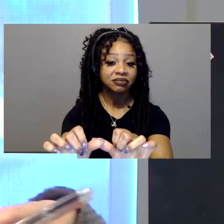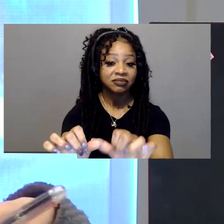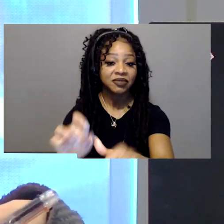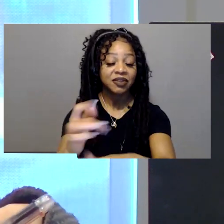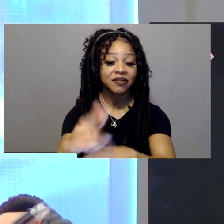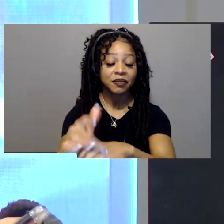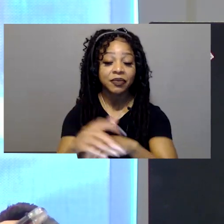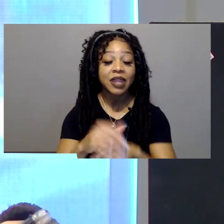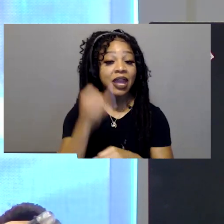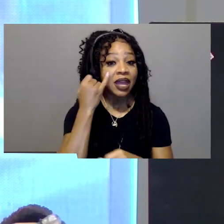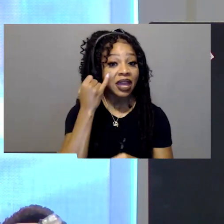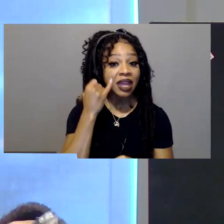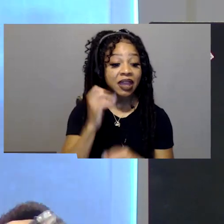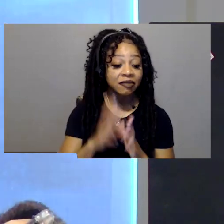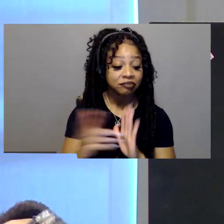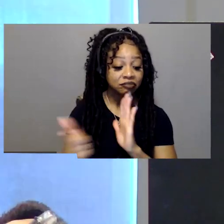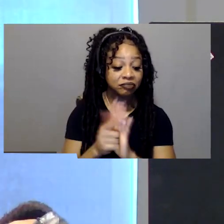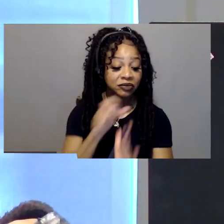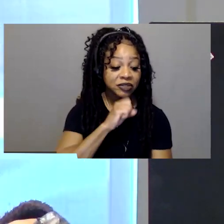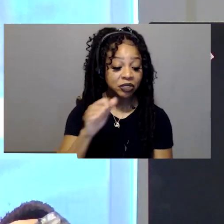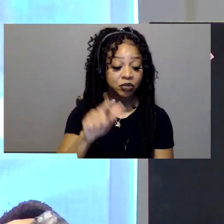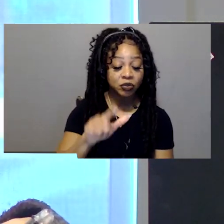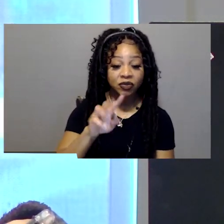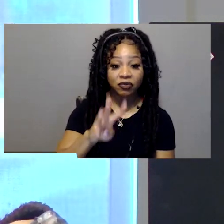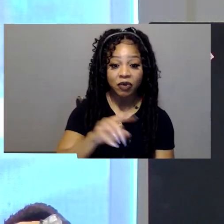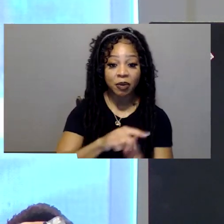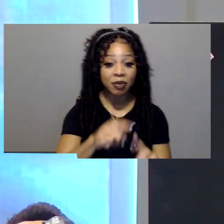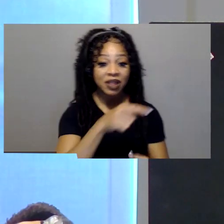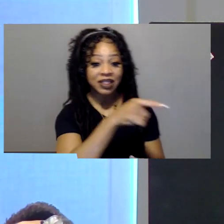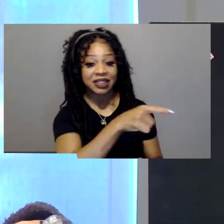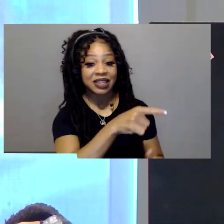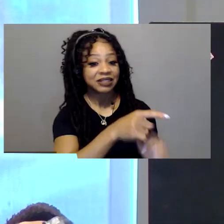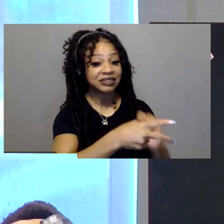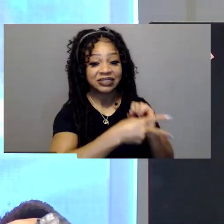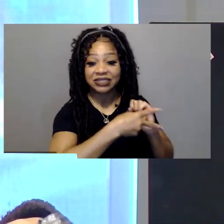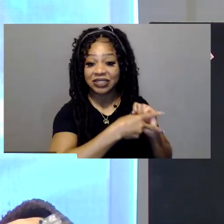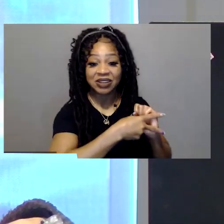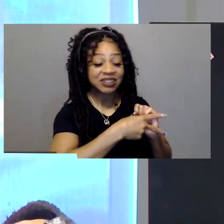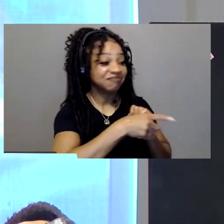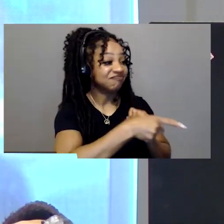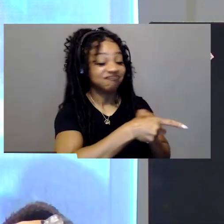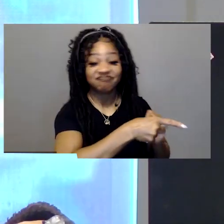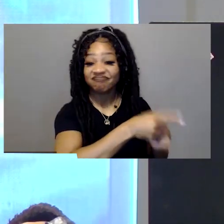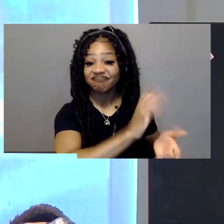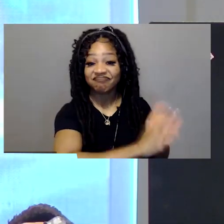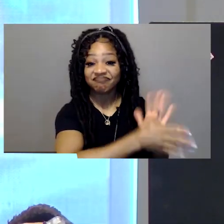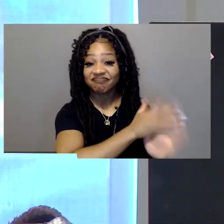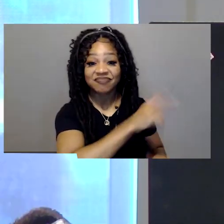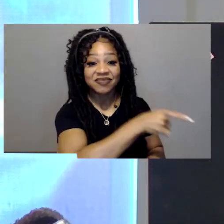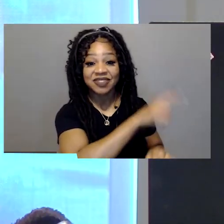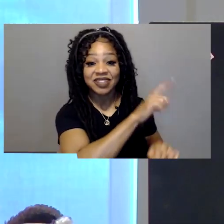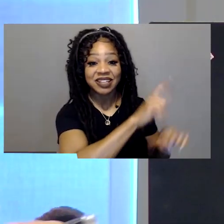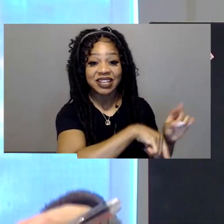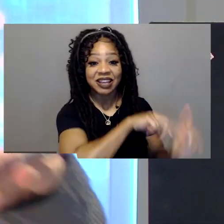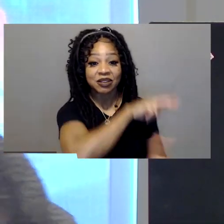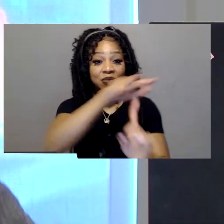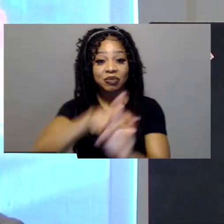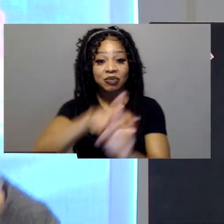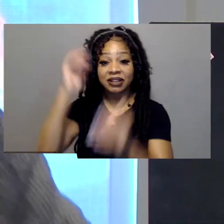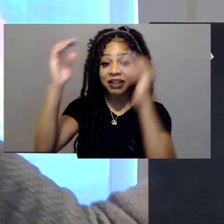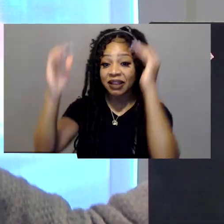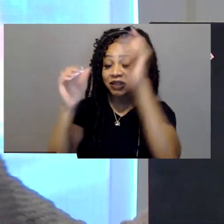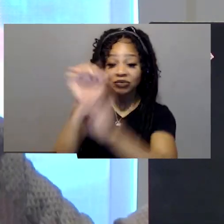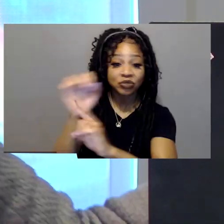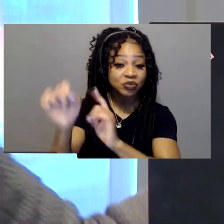crime at 24 and this has been sealed, it's gone. It can't be brought up in court. It can't be raised again. Same with if